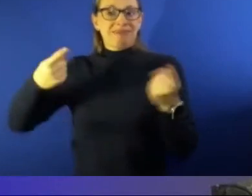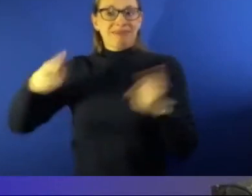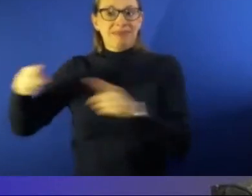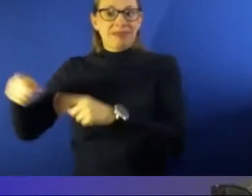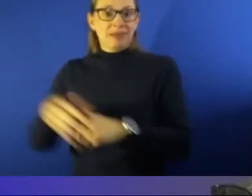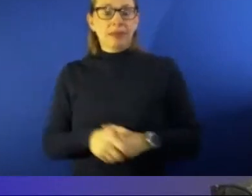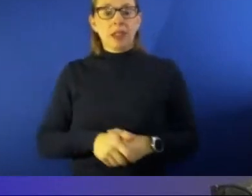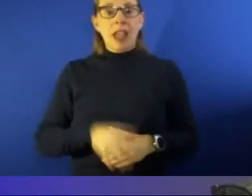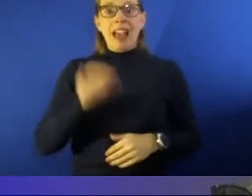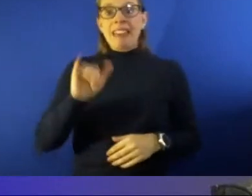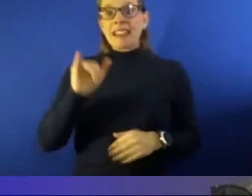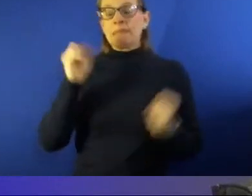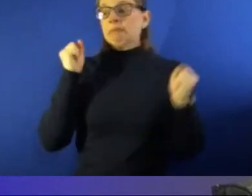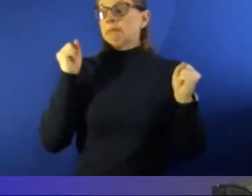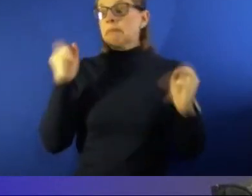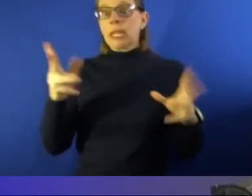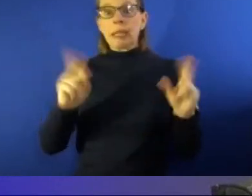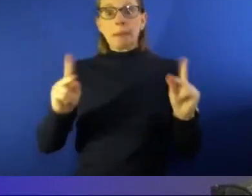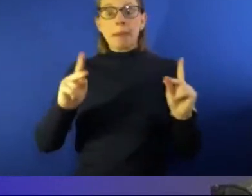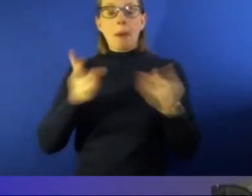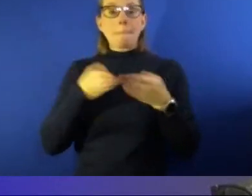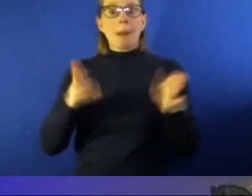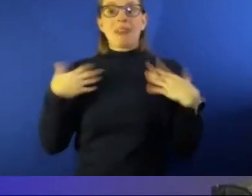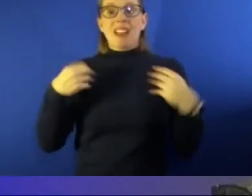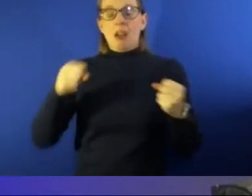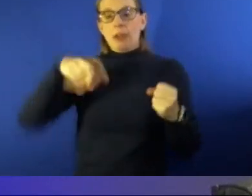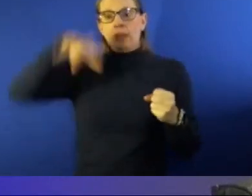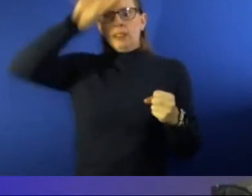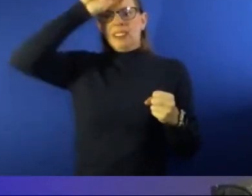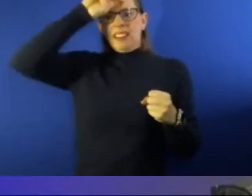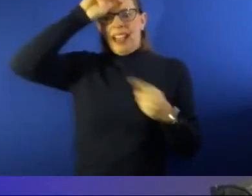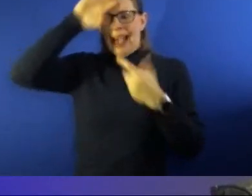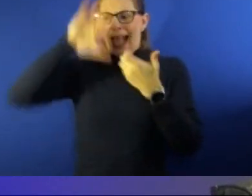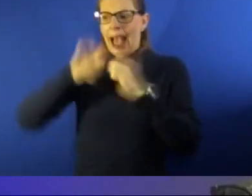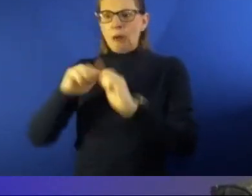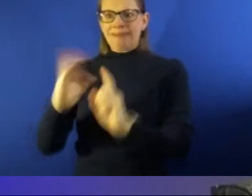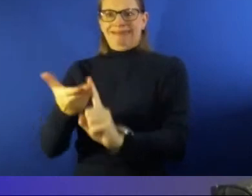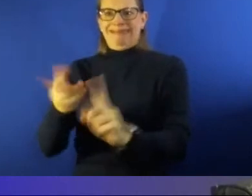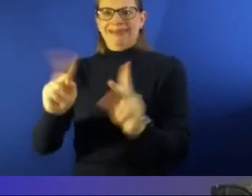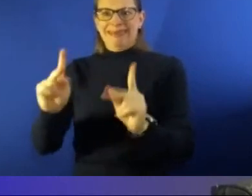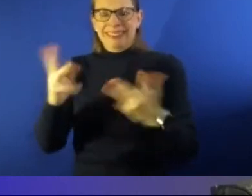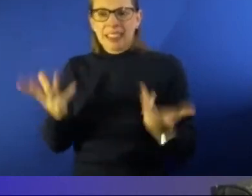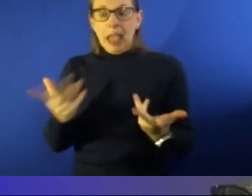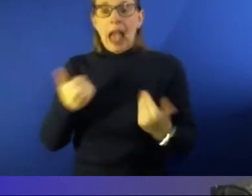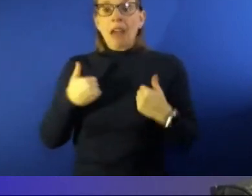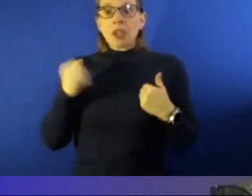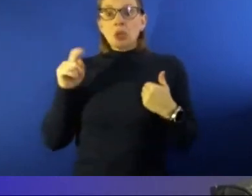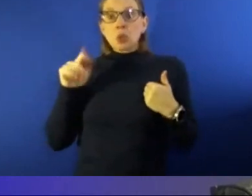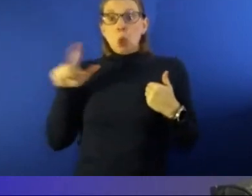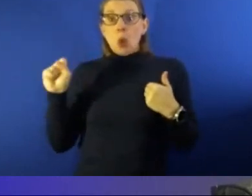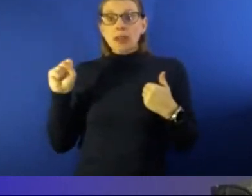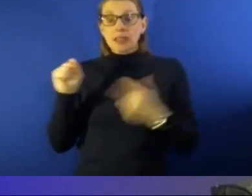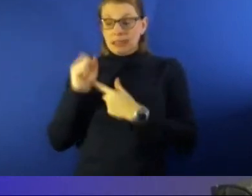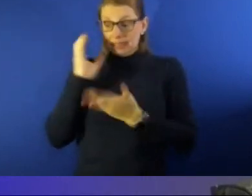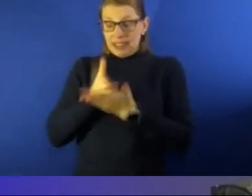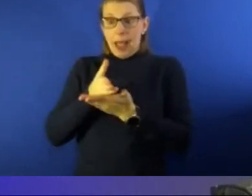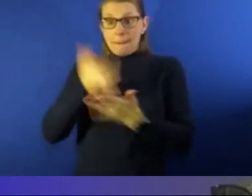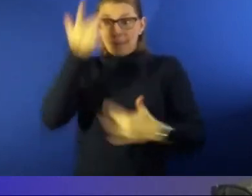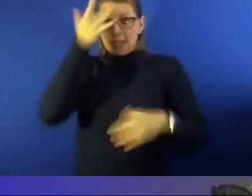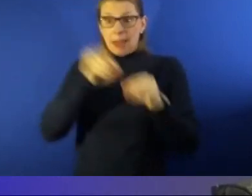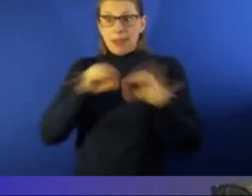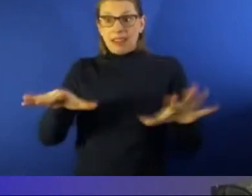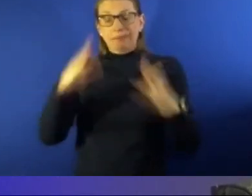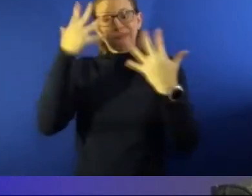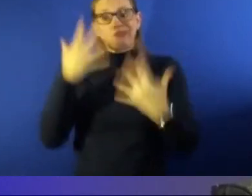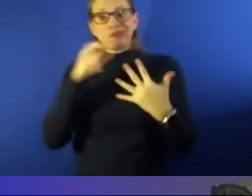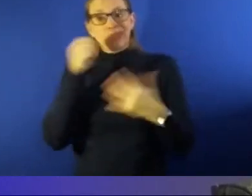lot of people in public health are struggling with right now is how do we get across the finish line? We have the tools to stop this pandemic. We're unfortunately just not using them